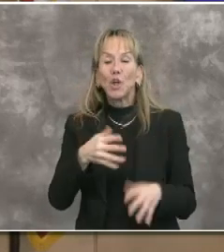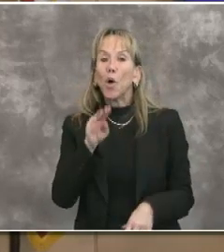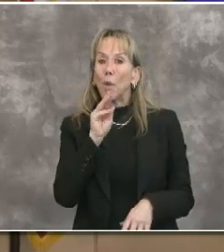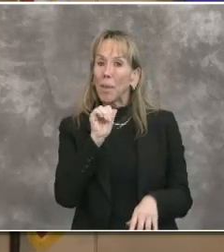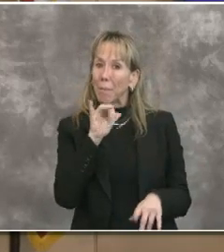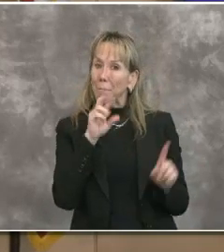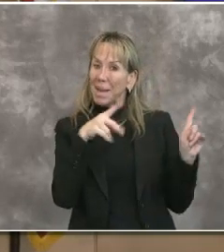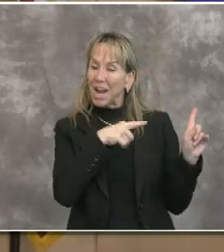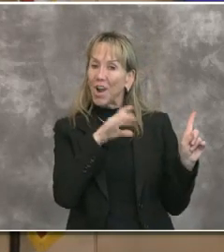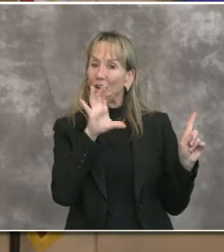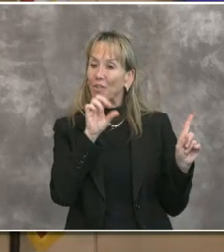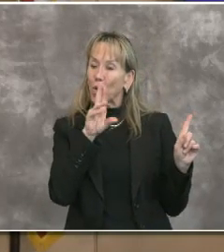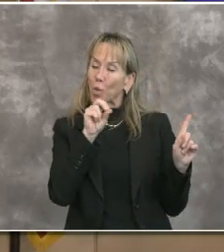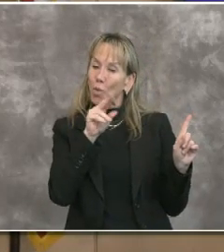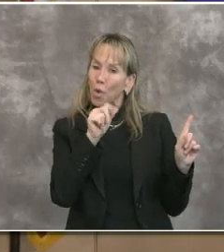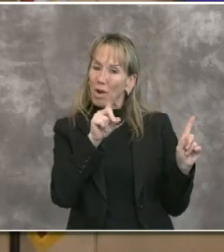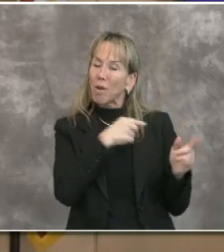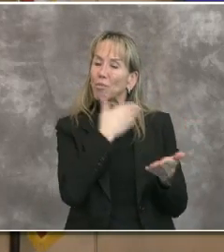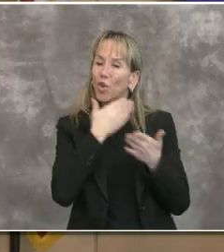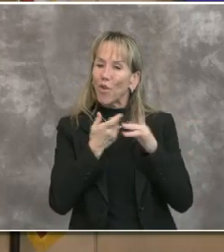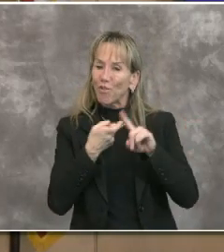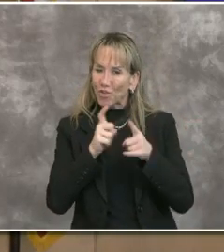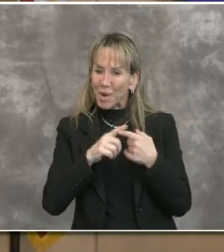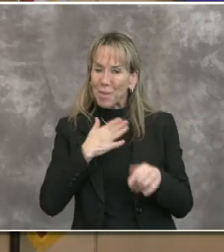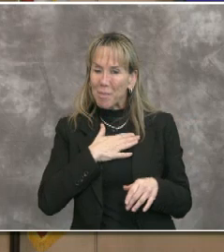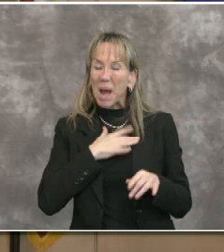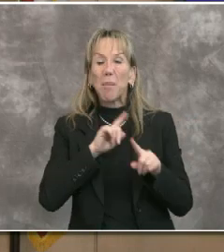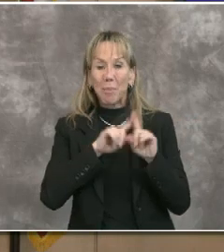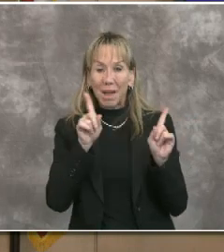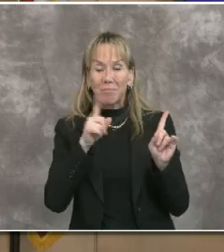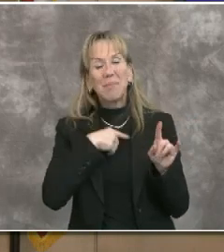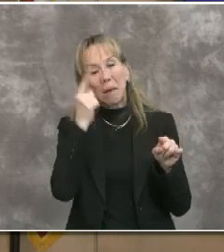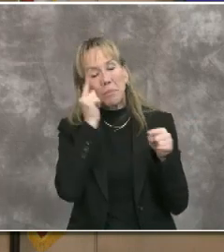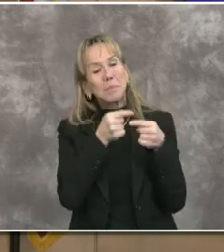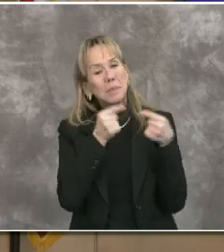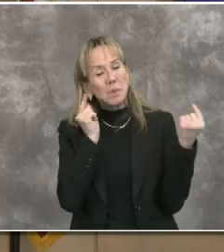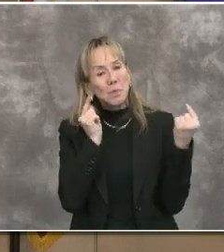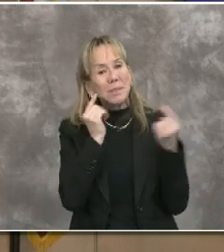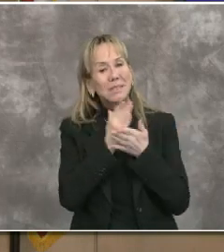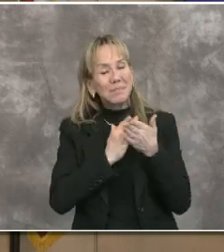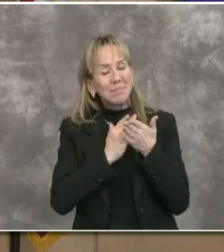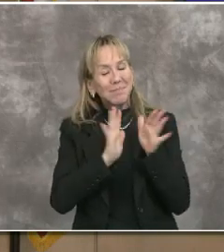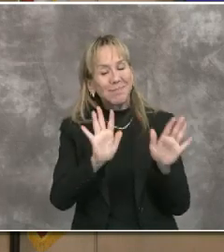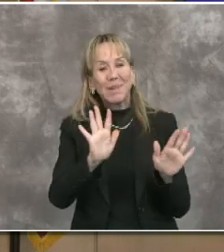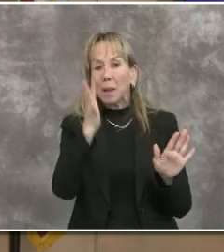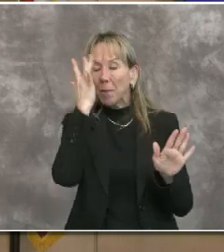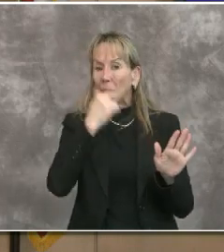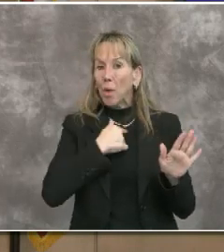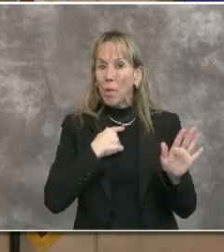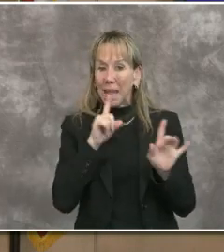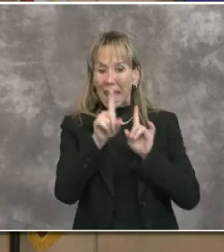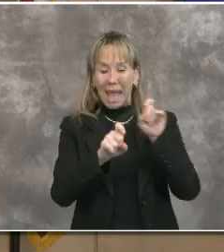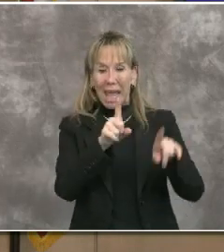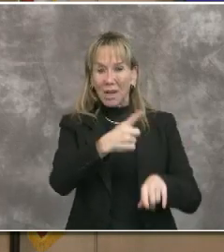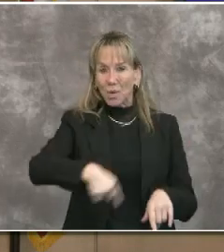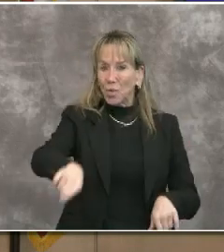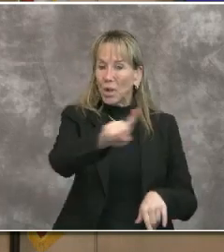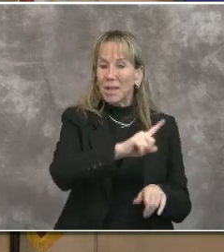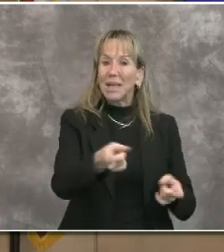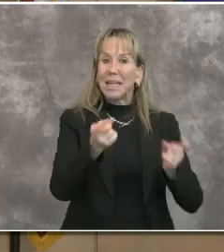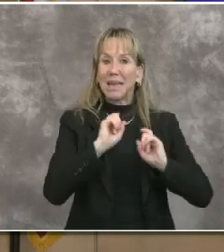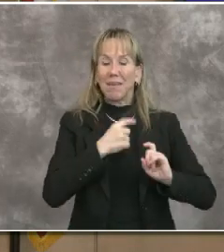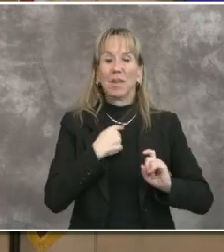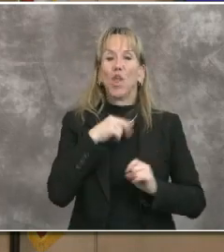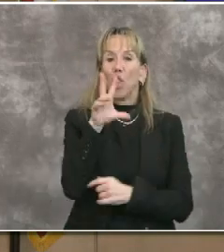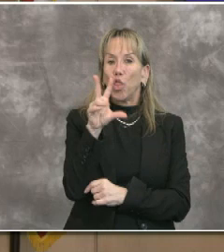I guess I disagree with him to a point. You know, we asked the citizens of San Diego County to give us 30 days, starting April